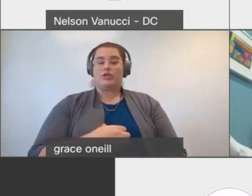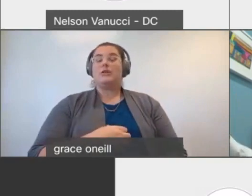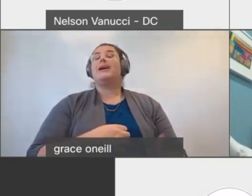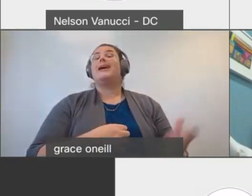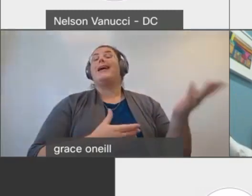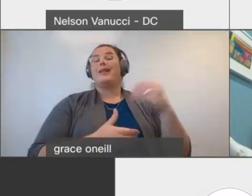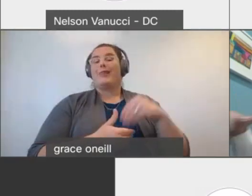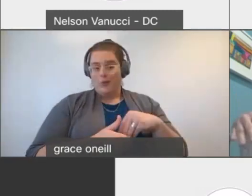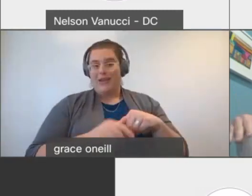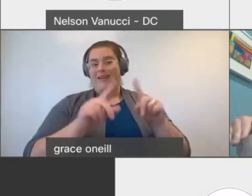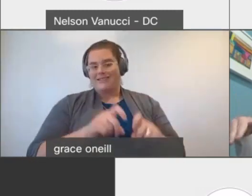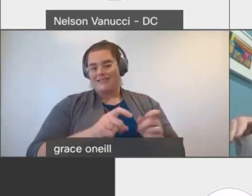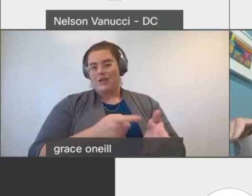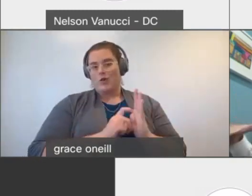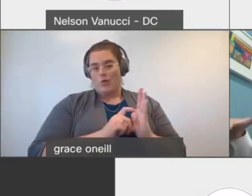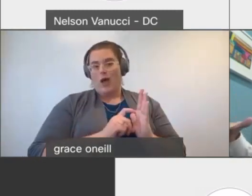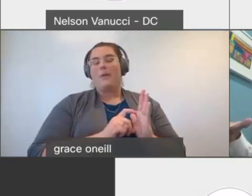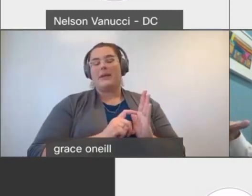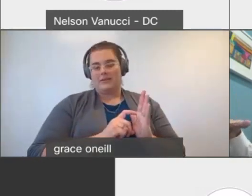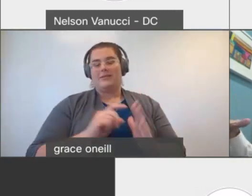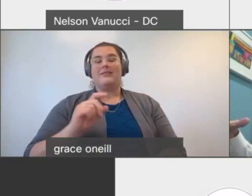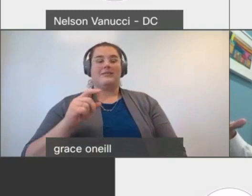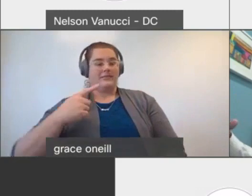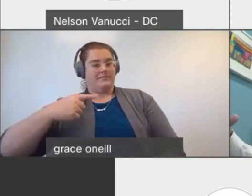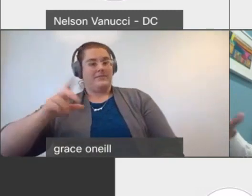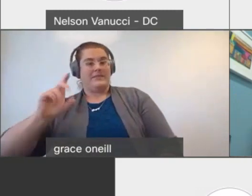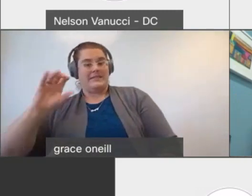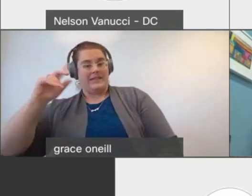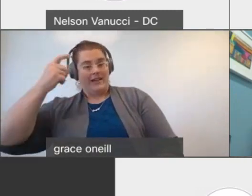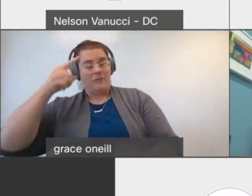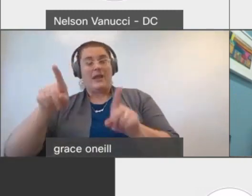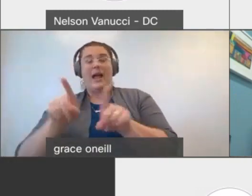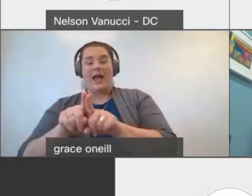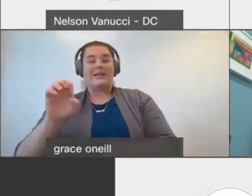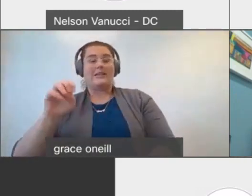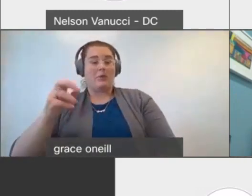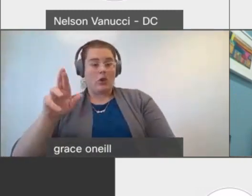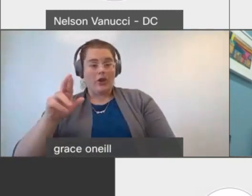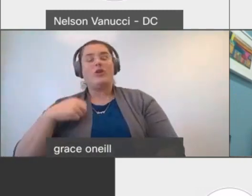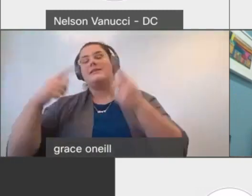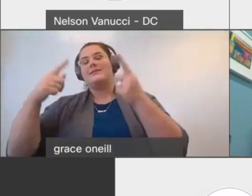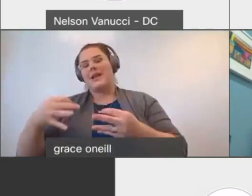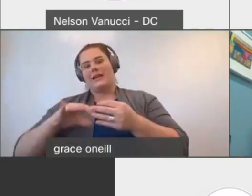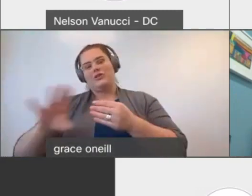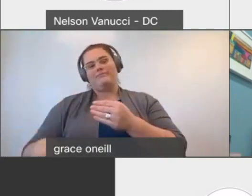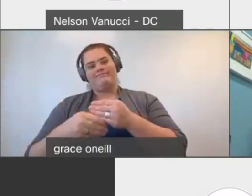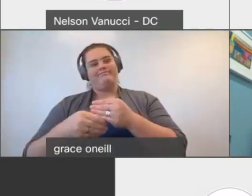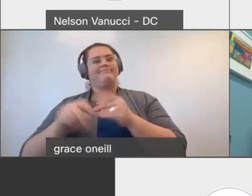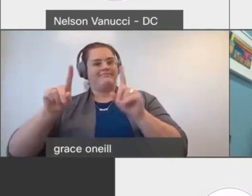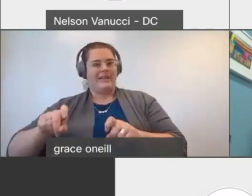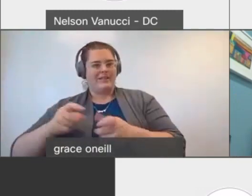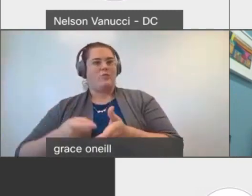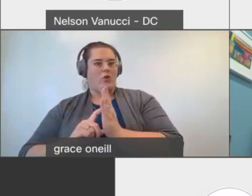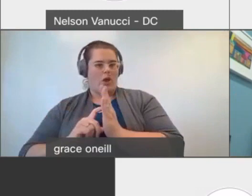testing requirement. The district government has a testing requirement, but you know